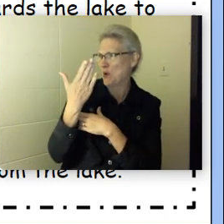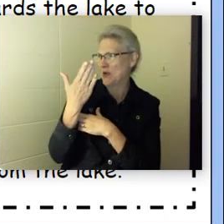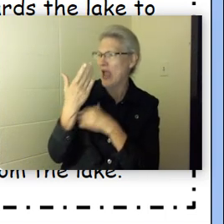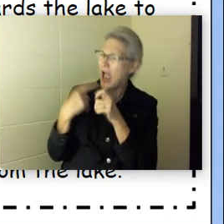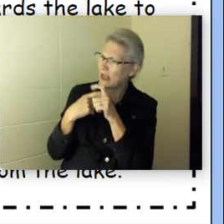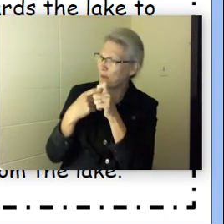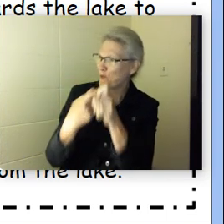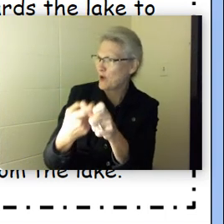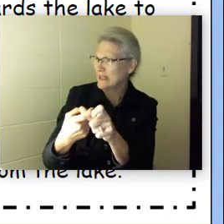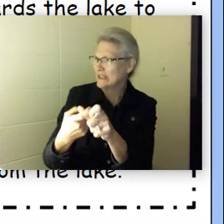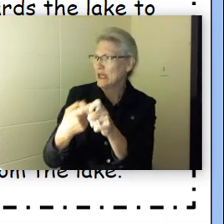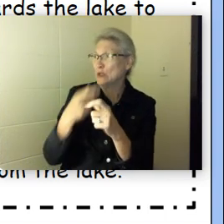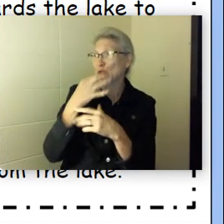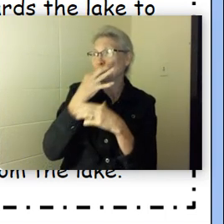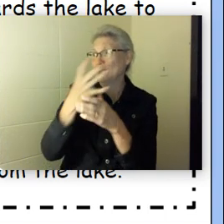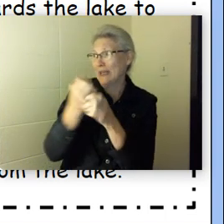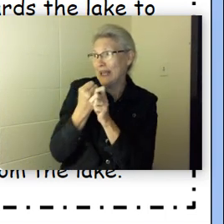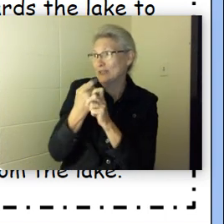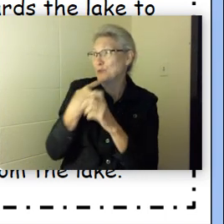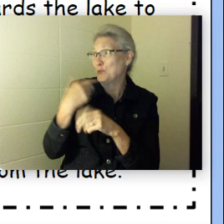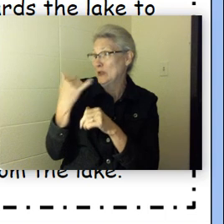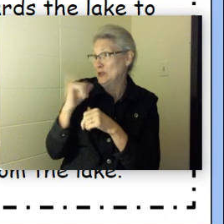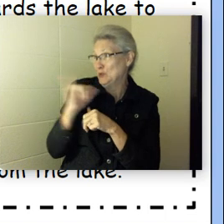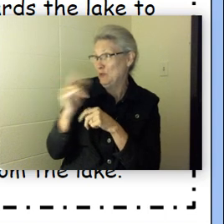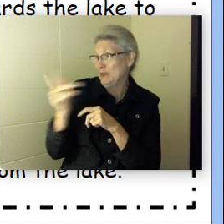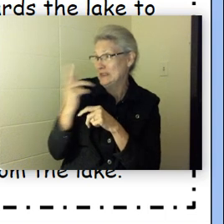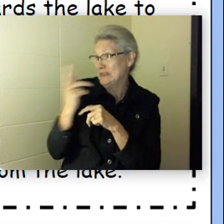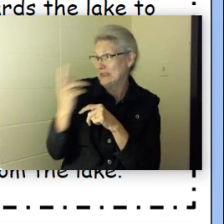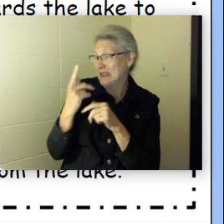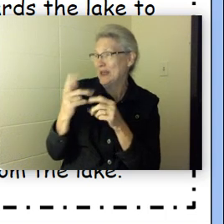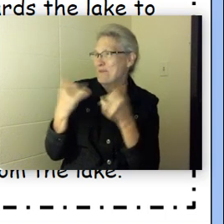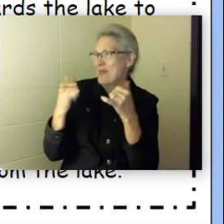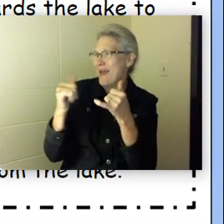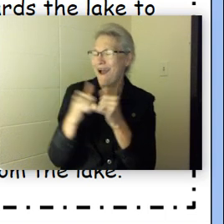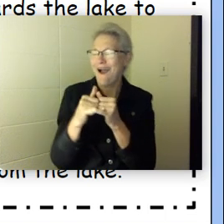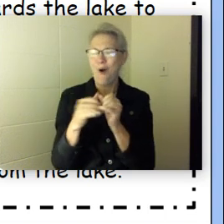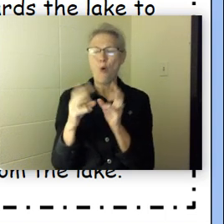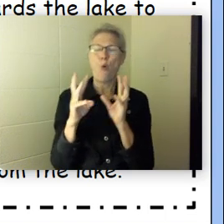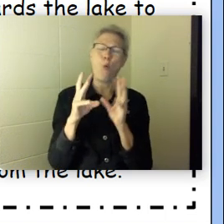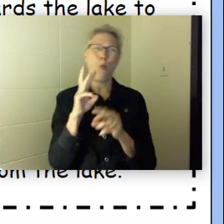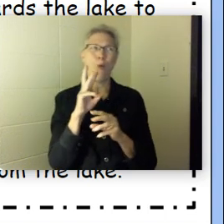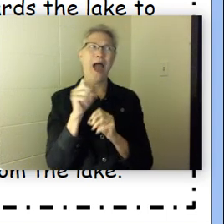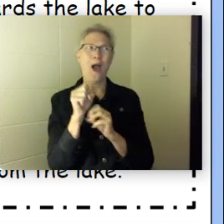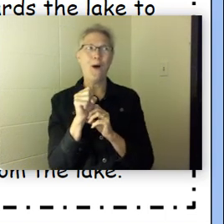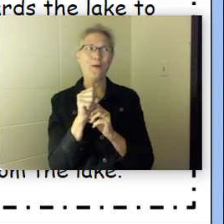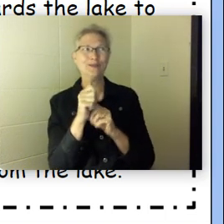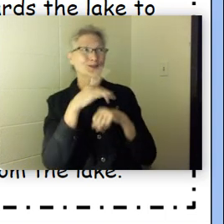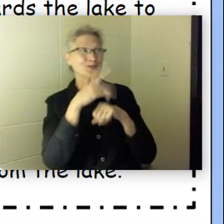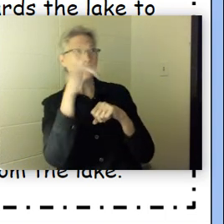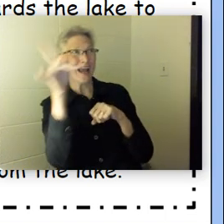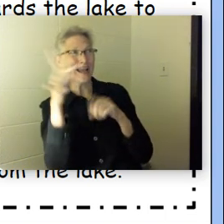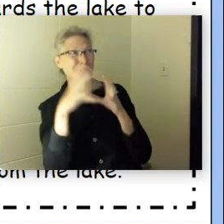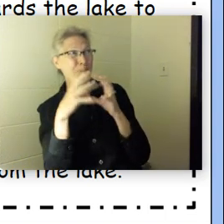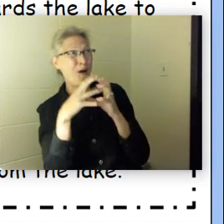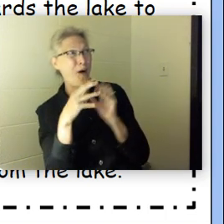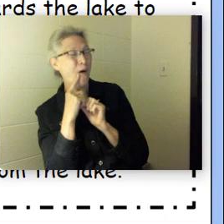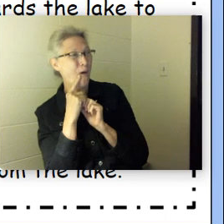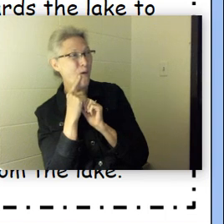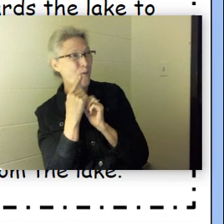down here as soon as I got it so that we can play," said the wolf. "Wow, it is so shiny," the dog said as he admired